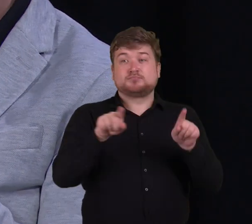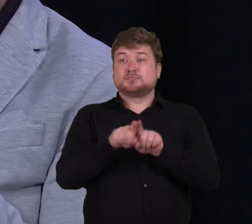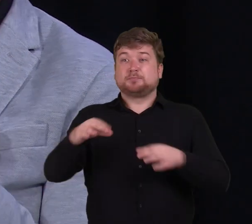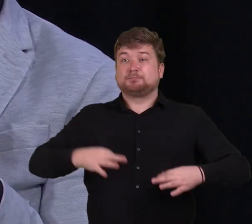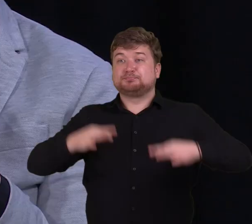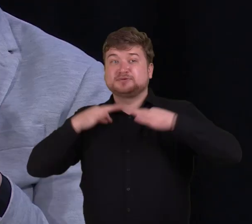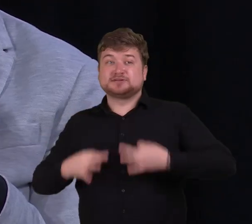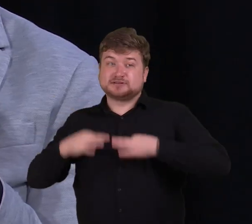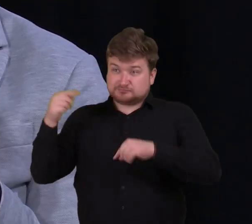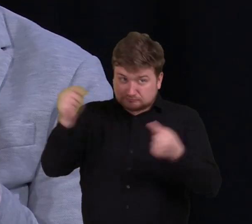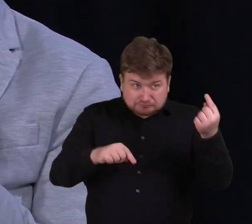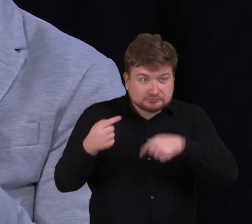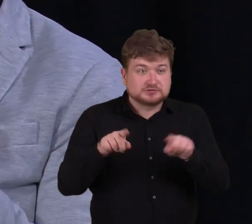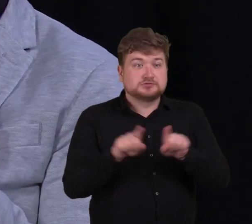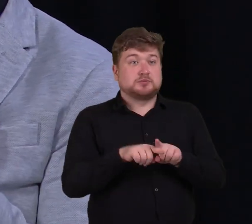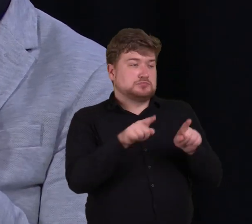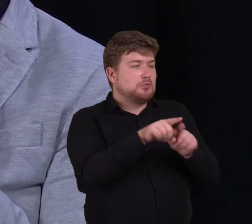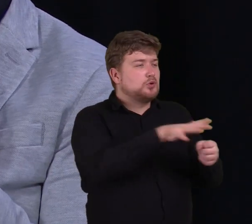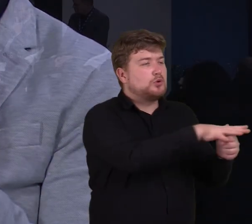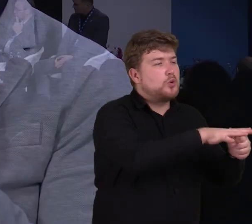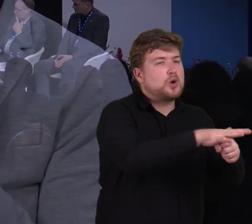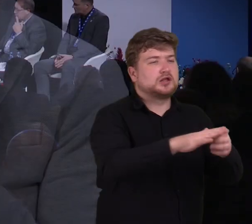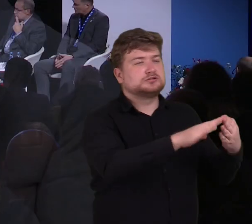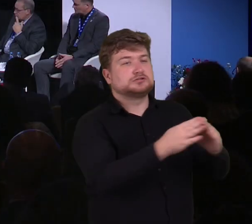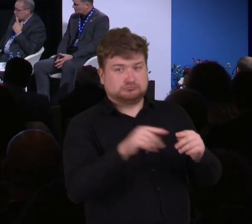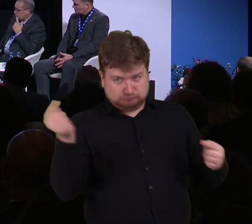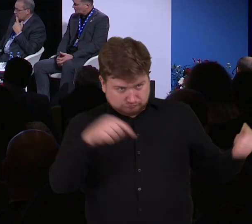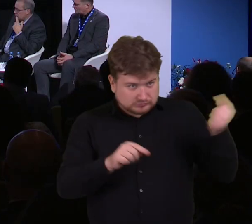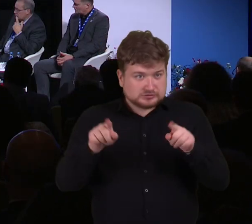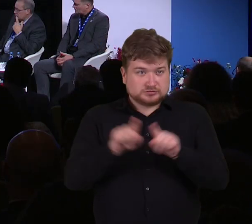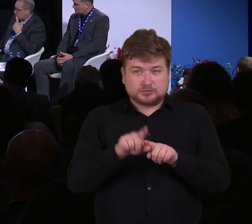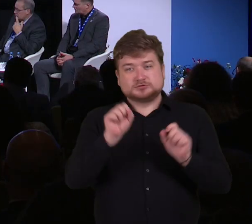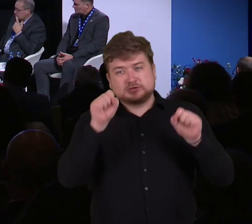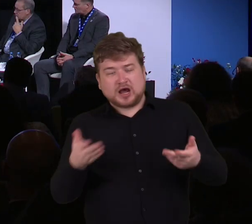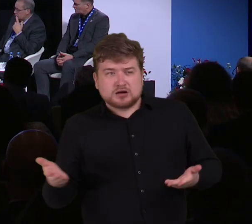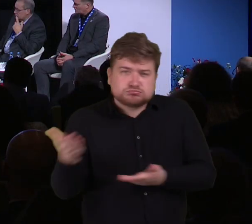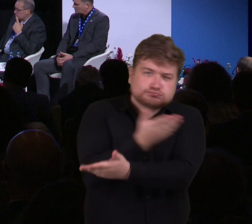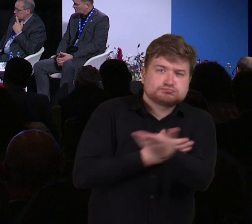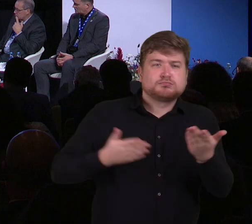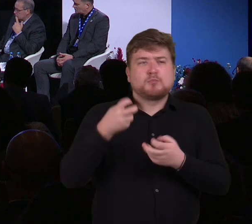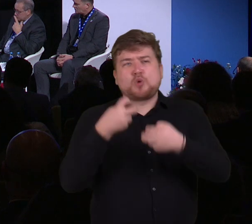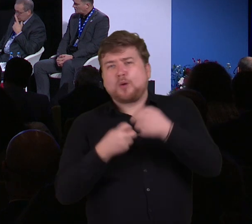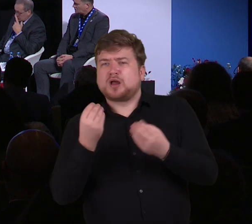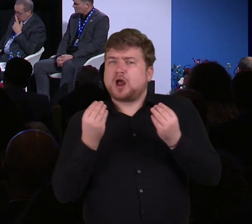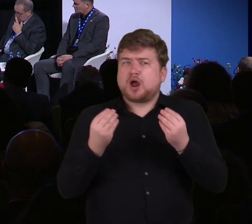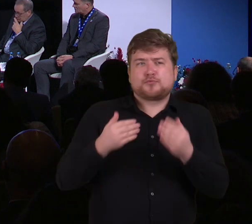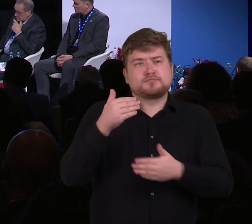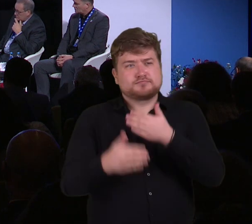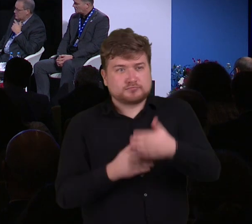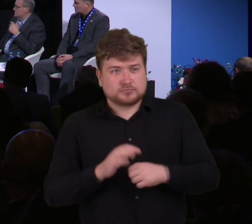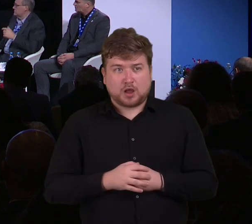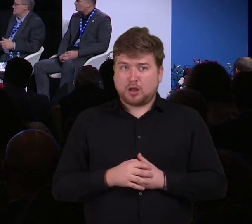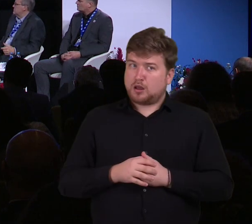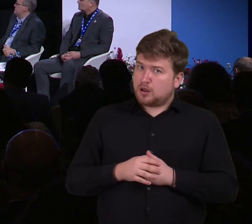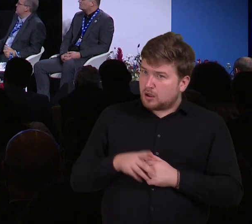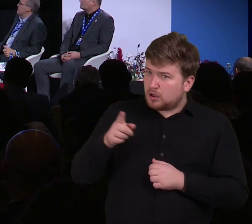issues. Okay, so again, great floor for discussing the many important issues. For you,